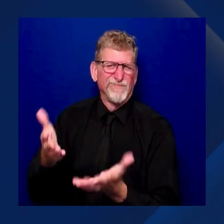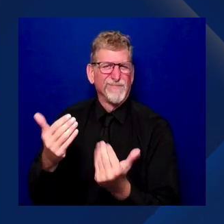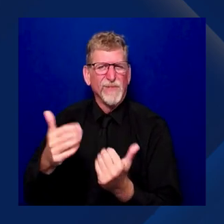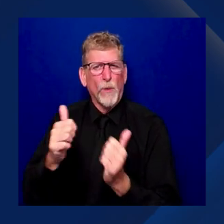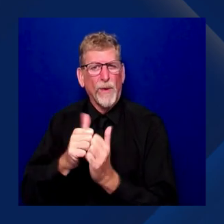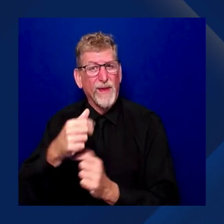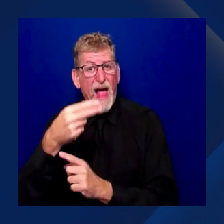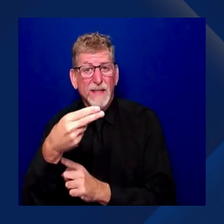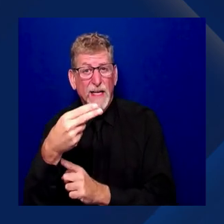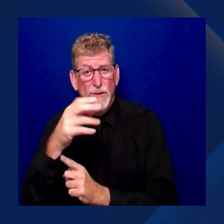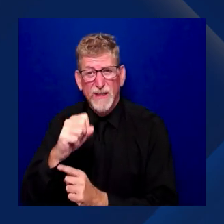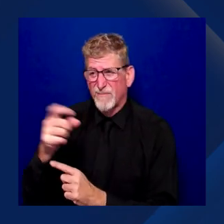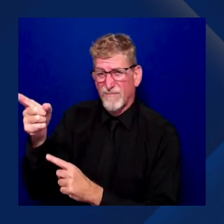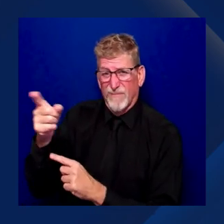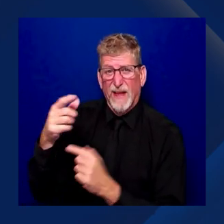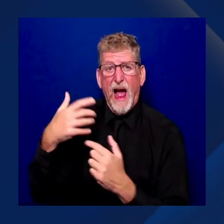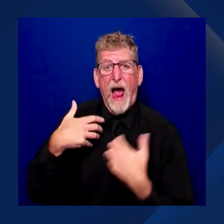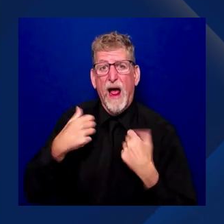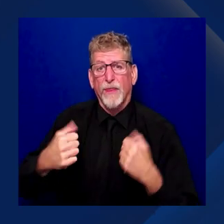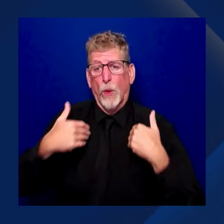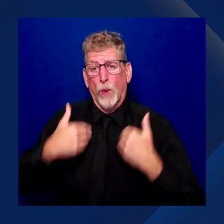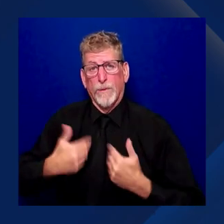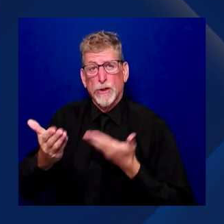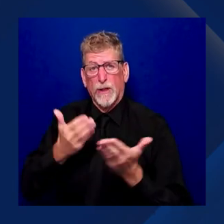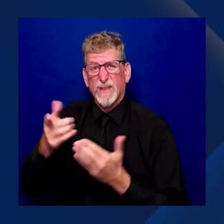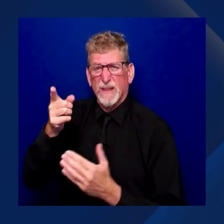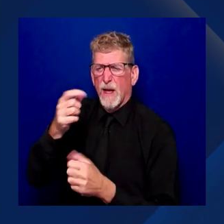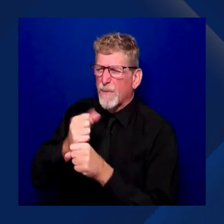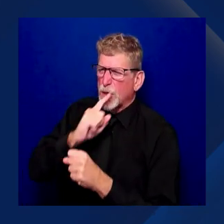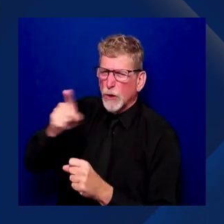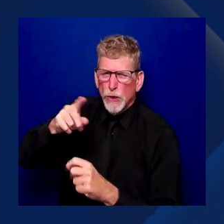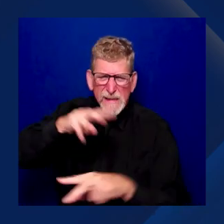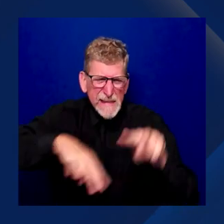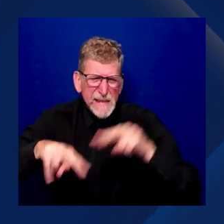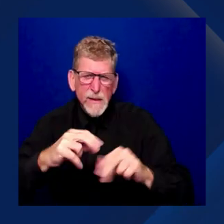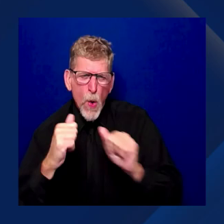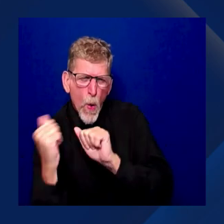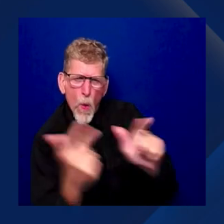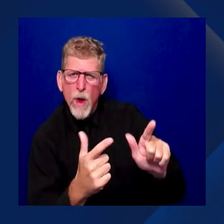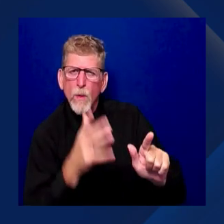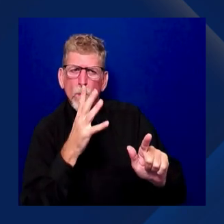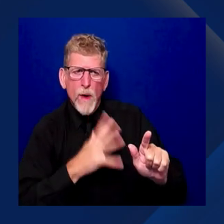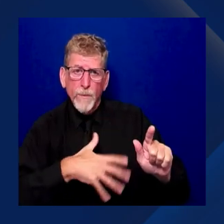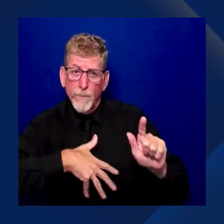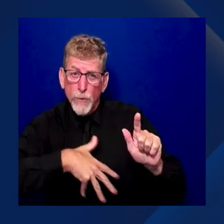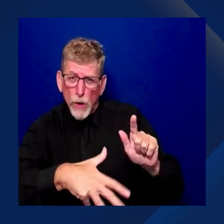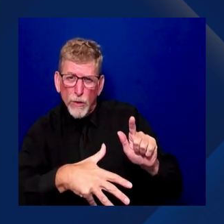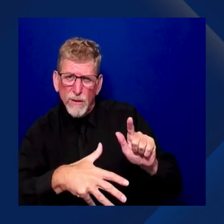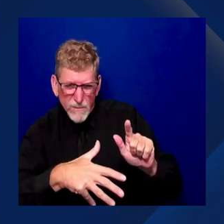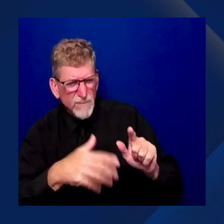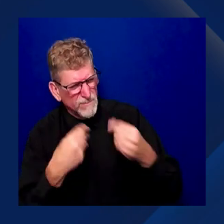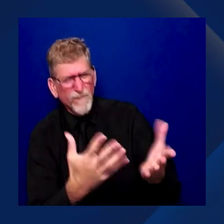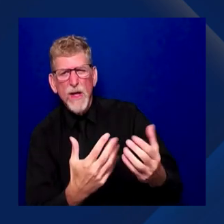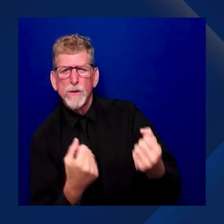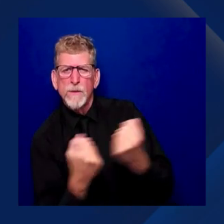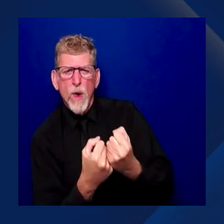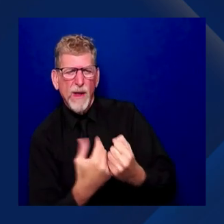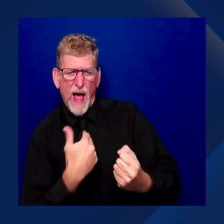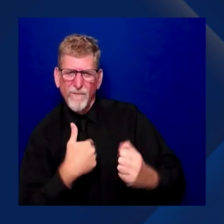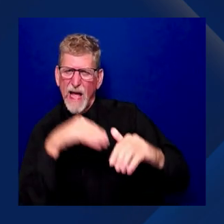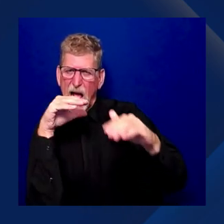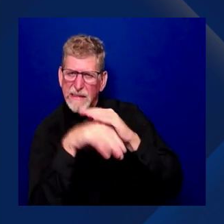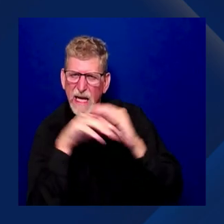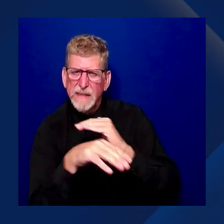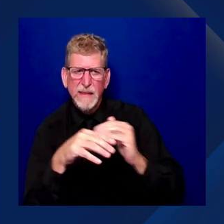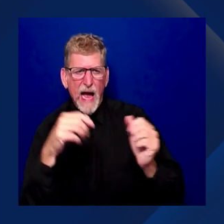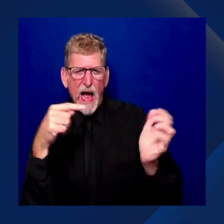that every pregnant woman who receives our support has access to affordable, high-quality care. In addition, we are